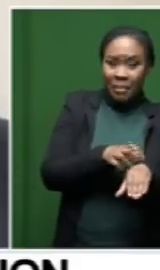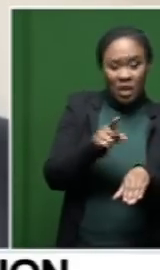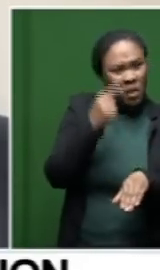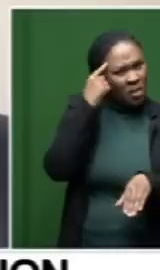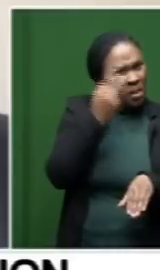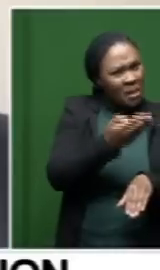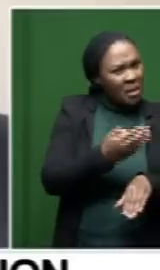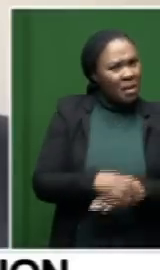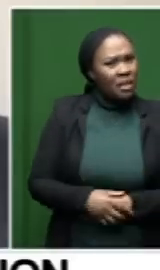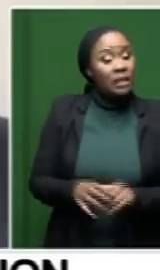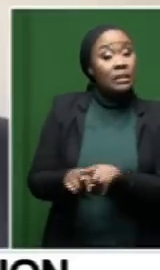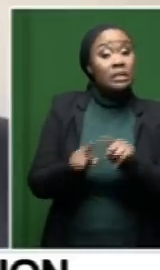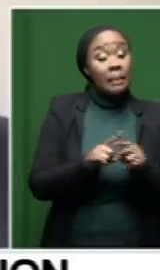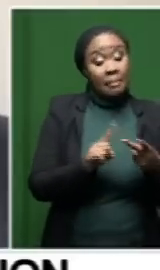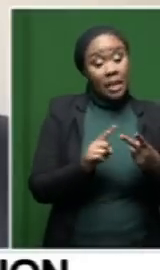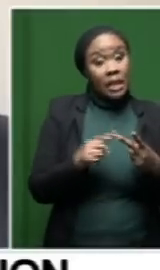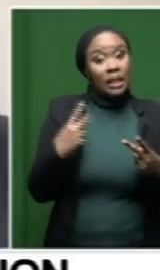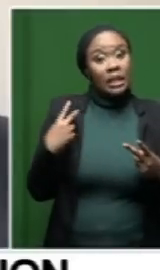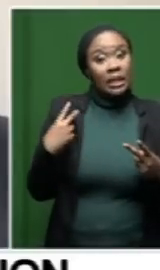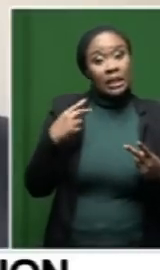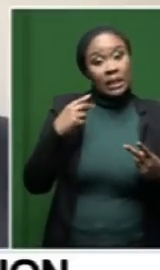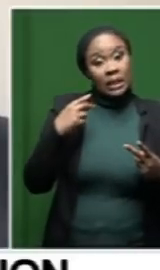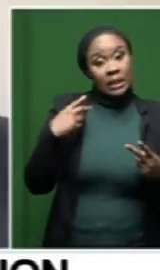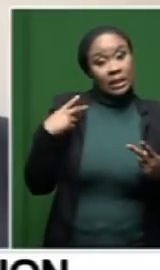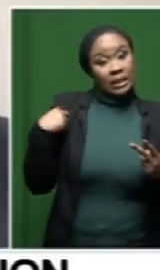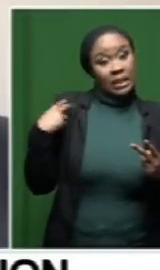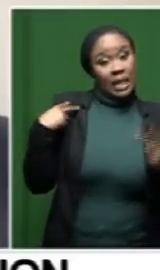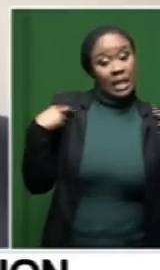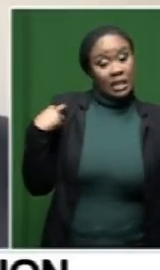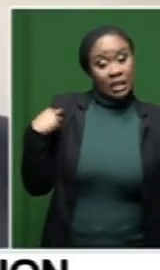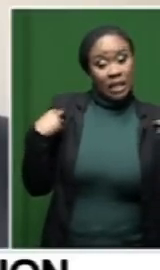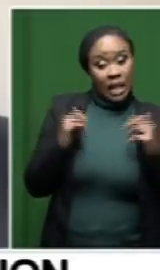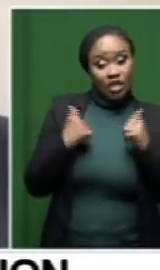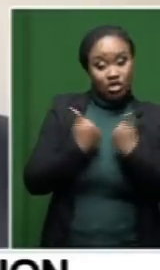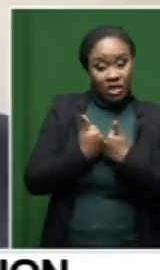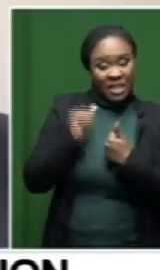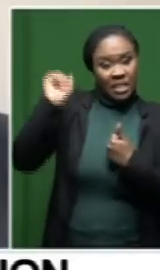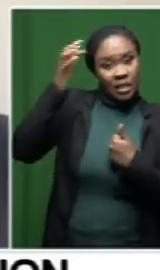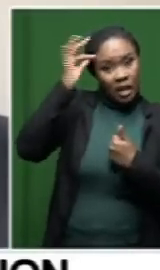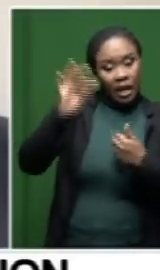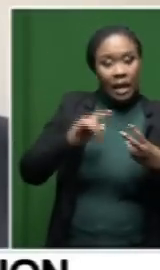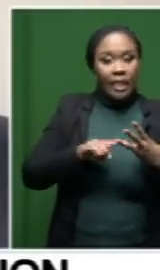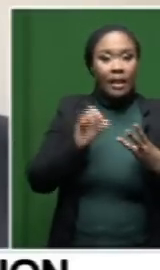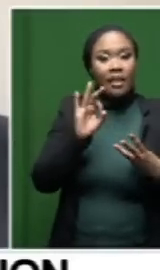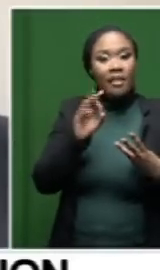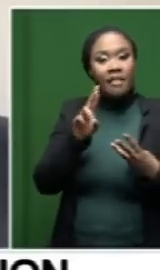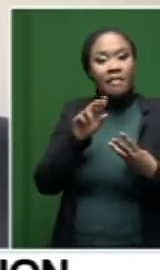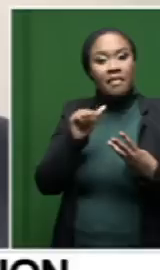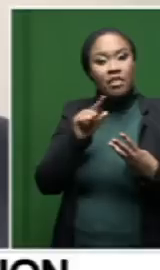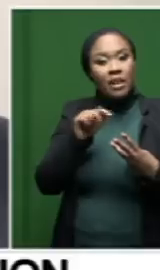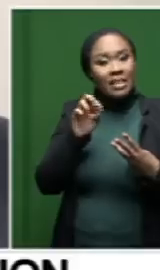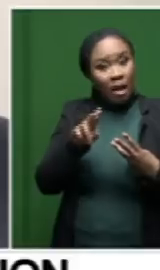said about the state security agencies. You mentioned it yourself. And, of course, with Arthur Fraser's involvement as well, who laid those criminal charges.